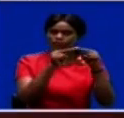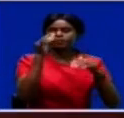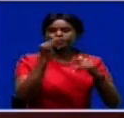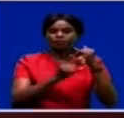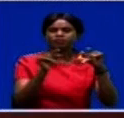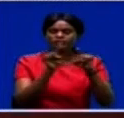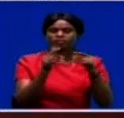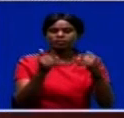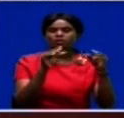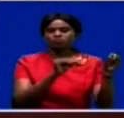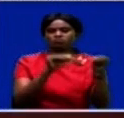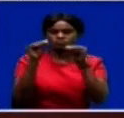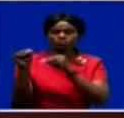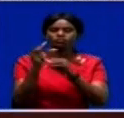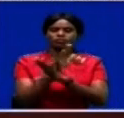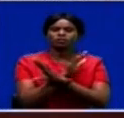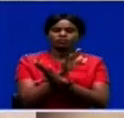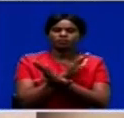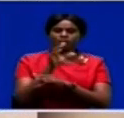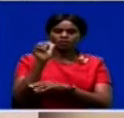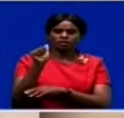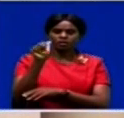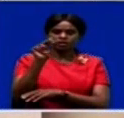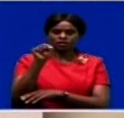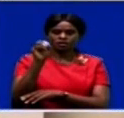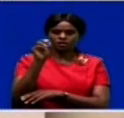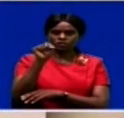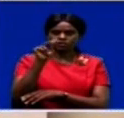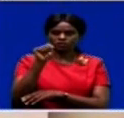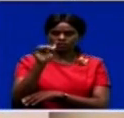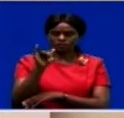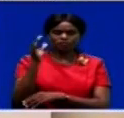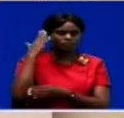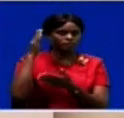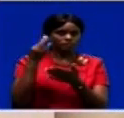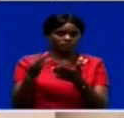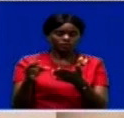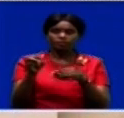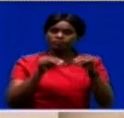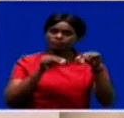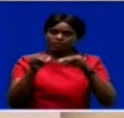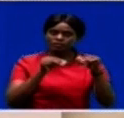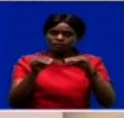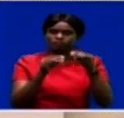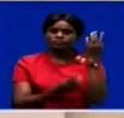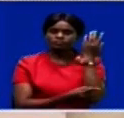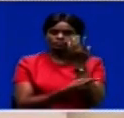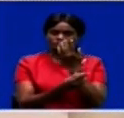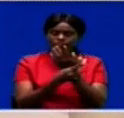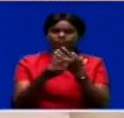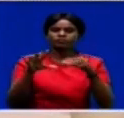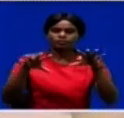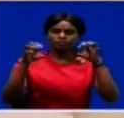is redeployed to Zambia Atomic Agency. Ndashe Yumba, who was Permanent Secretary for Management Development Division at